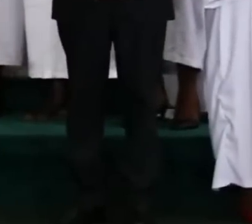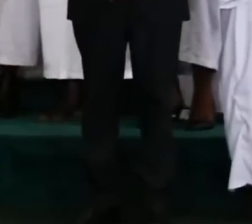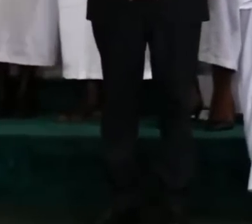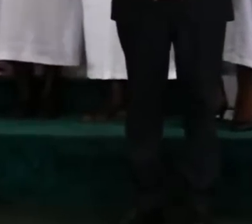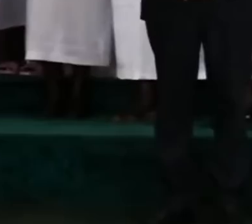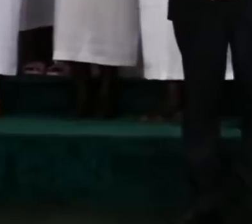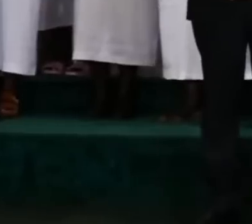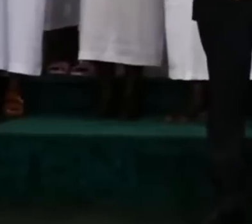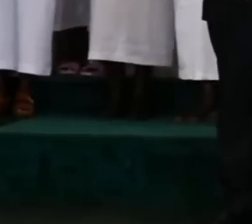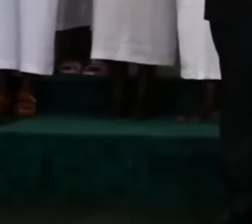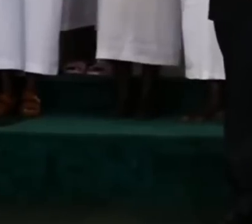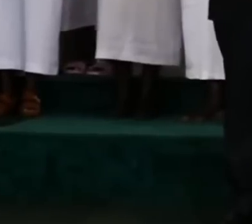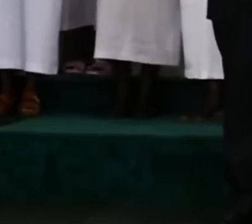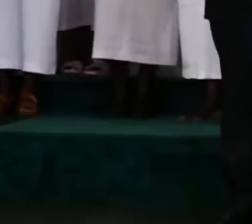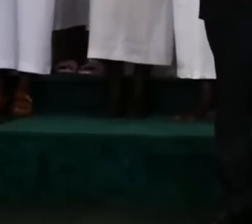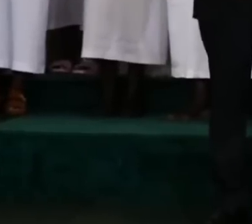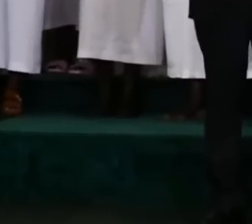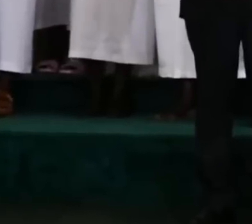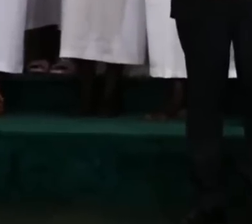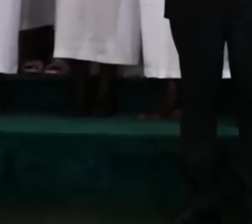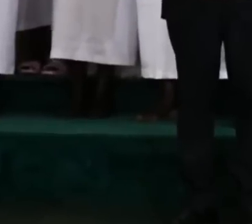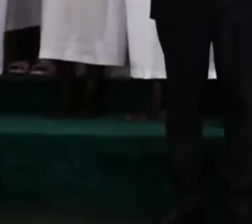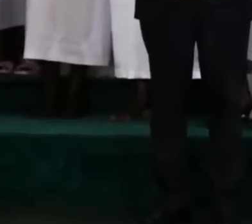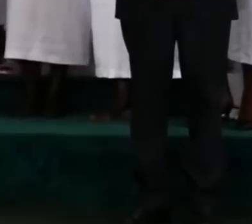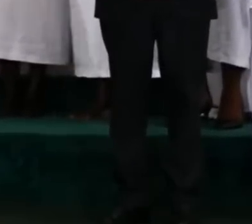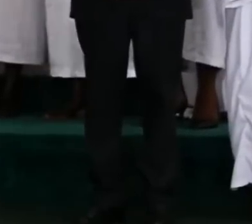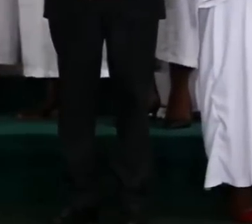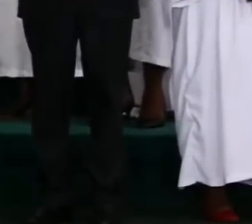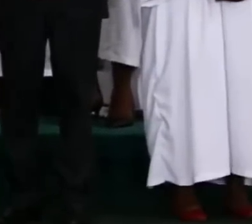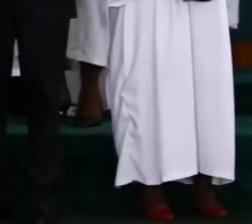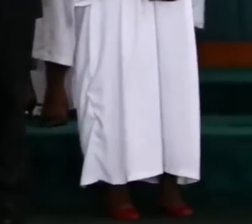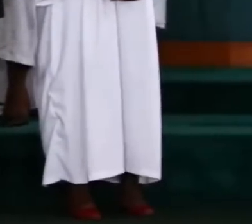This pastor, far from perfect. This one,